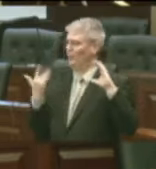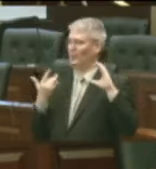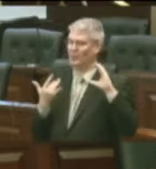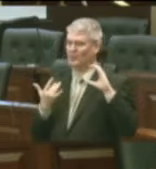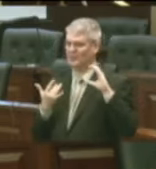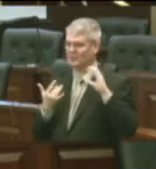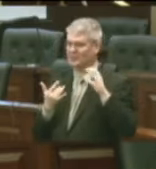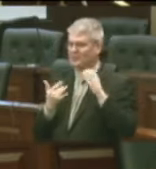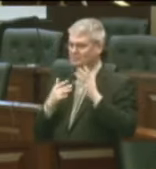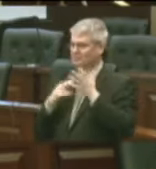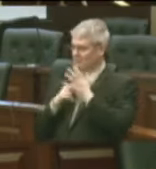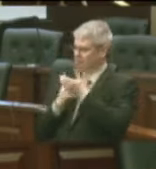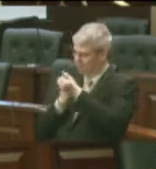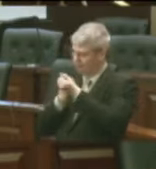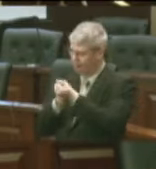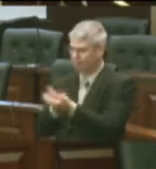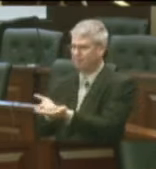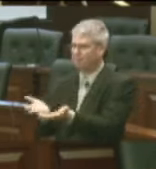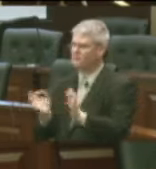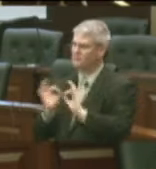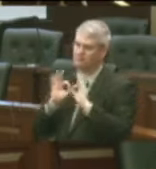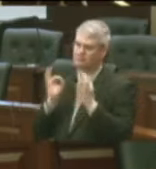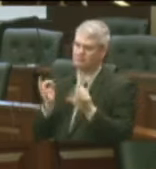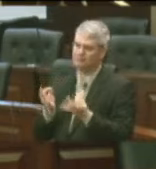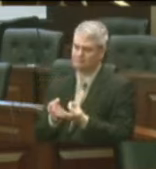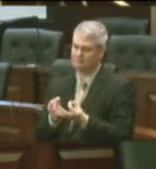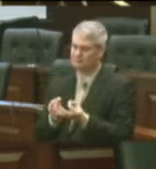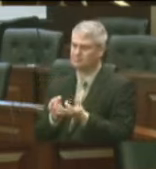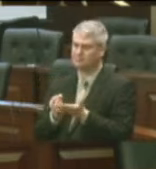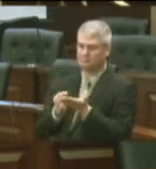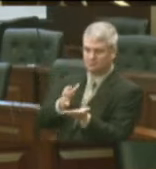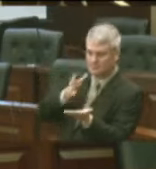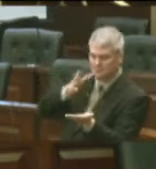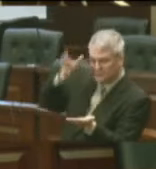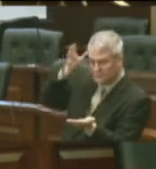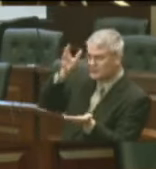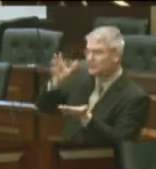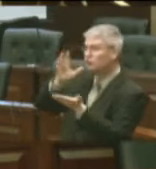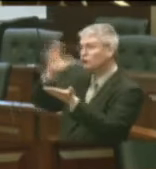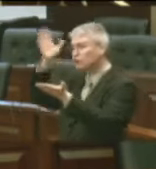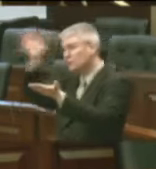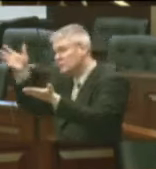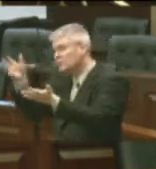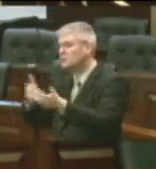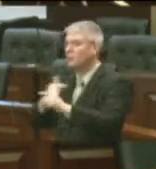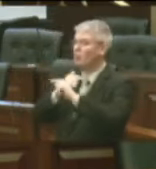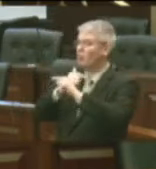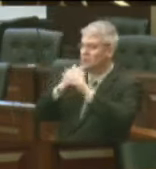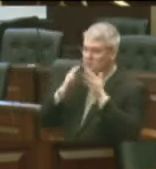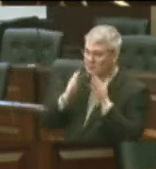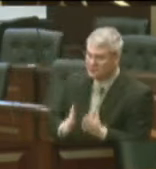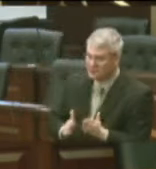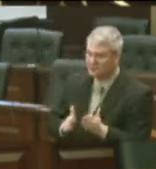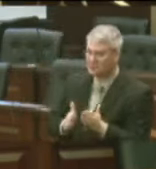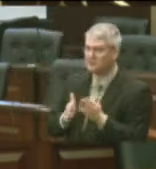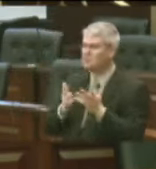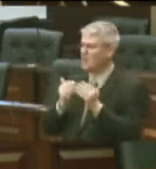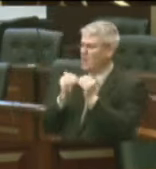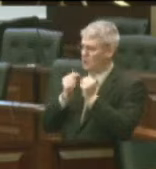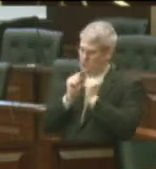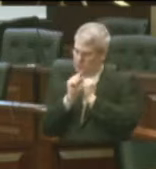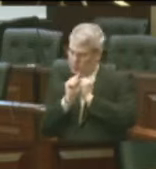as parents and grandparents and guardians are considering the best ways to support their students. This is an opportunity for them to